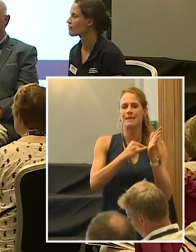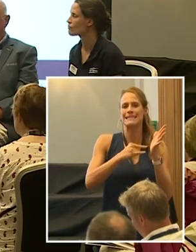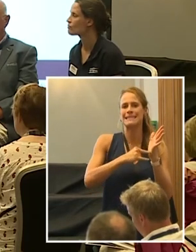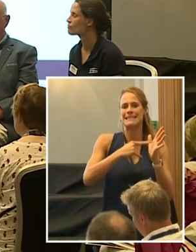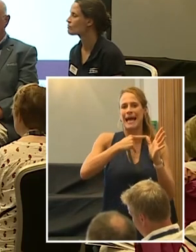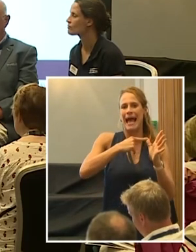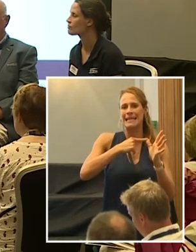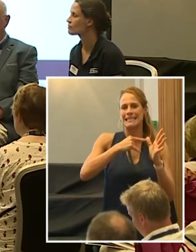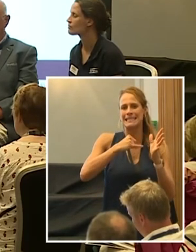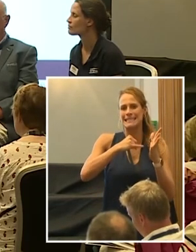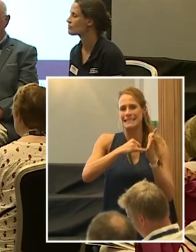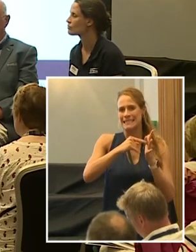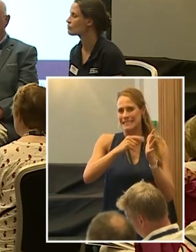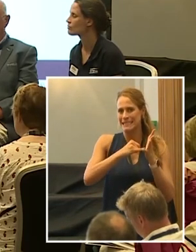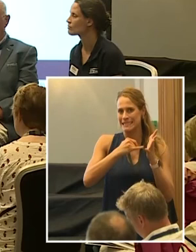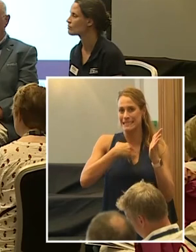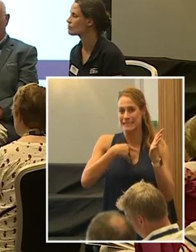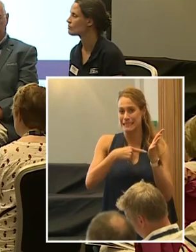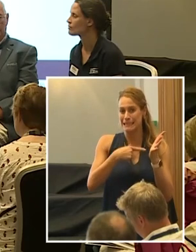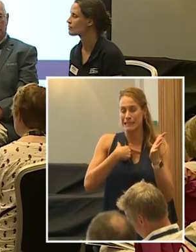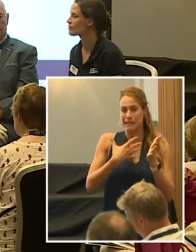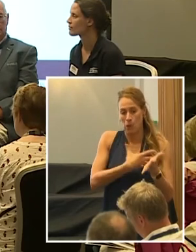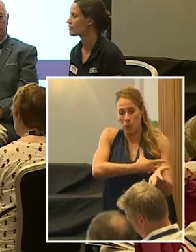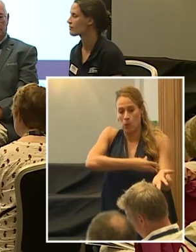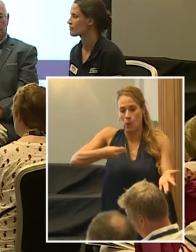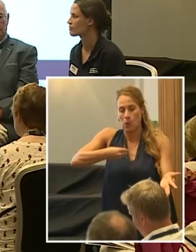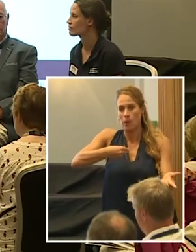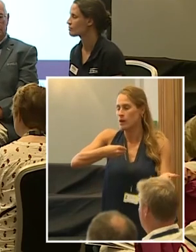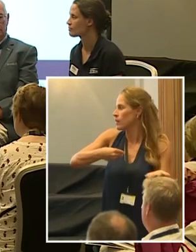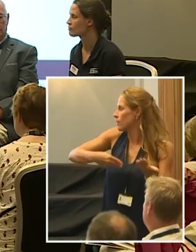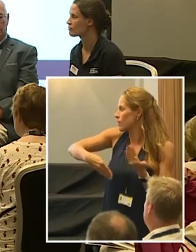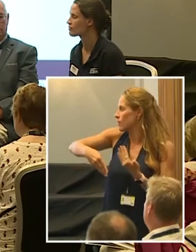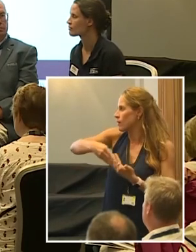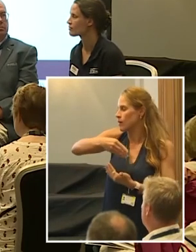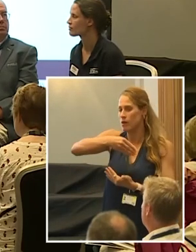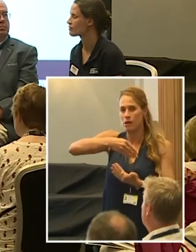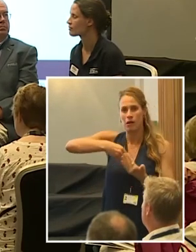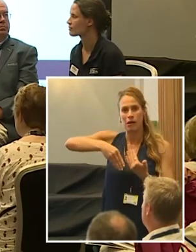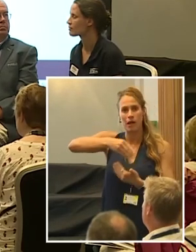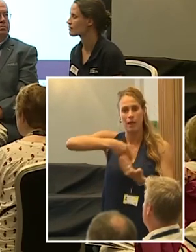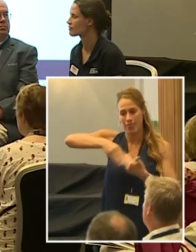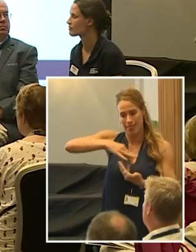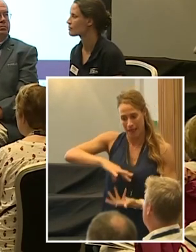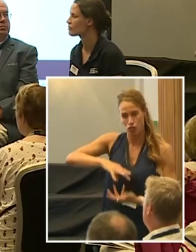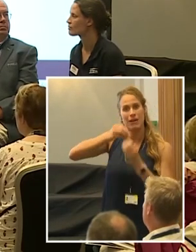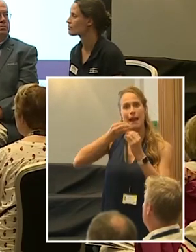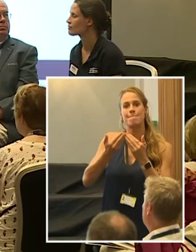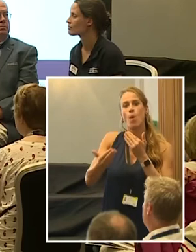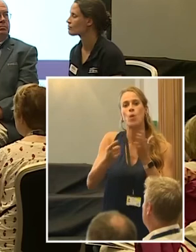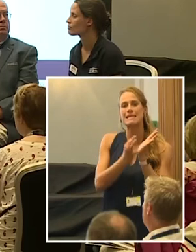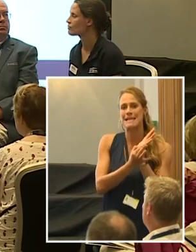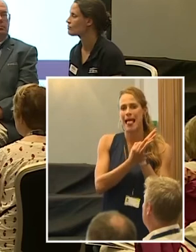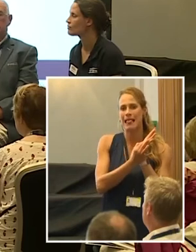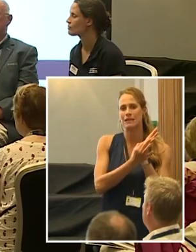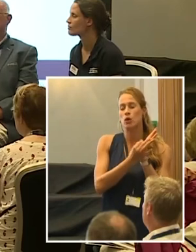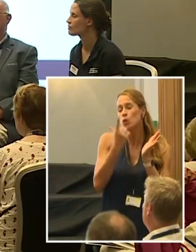a group of sort of five cells, and when you take one of those, they are immortal, so they will kind of keep producing more cells. You can get what we